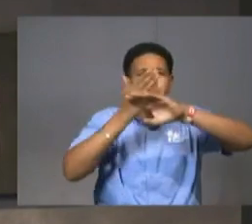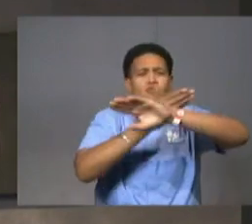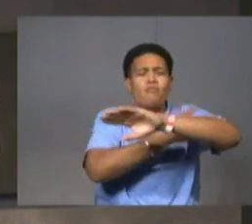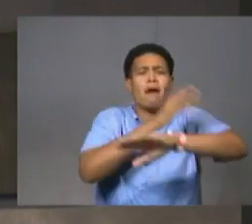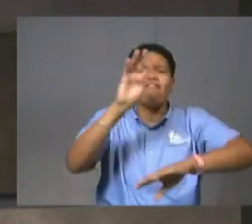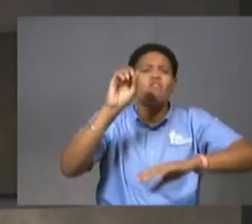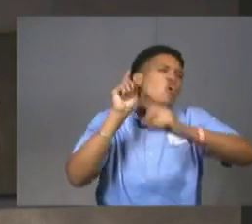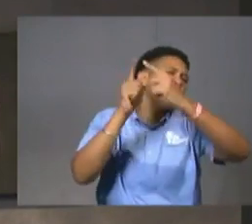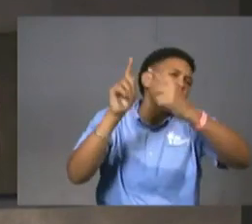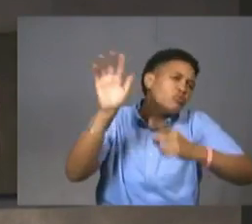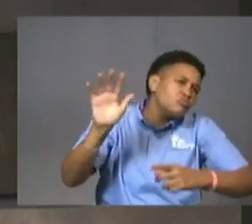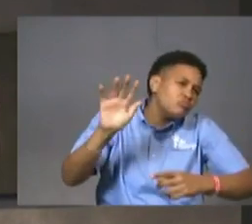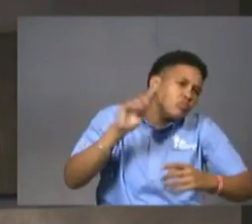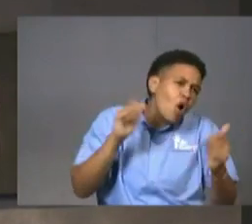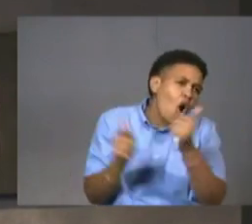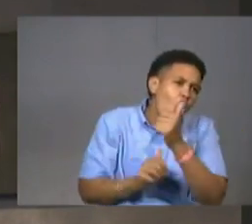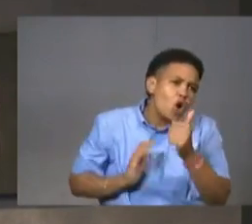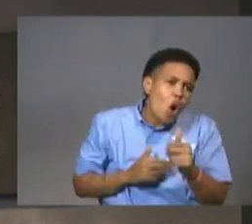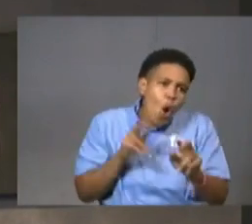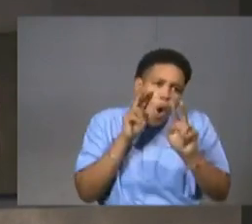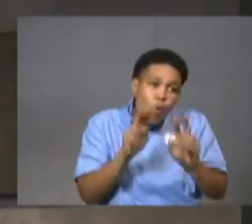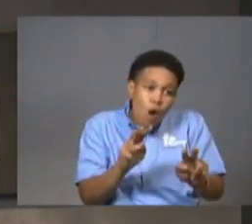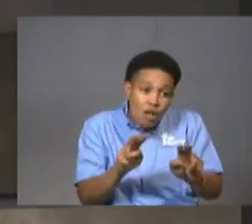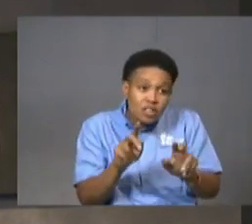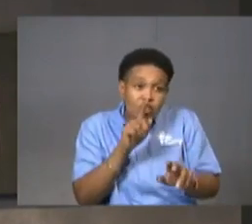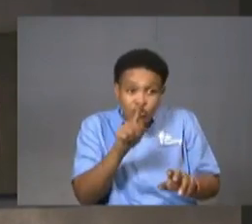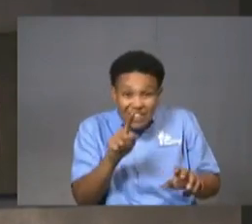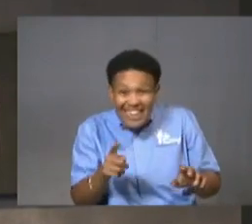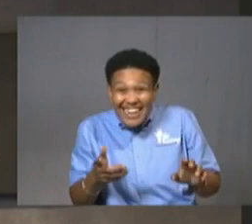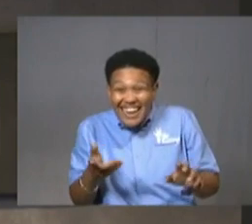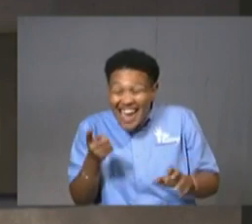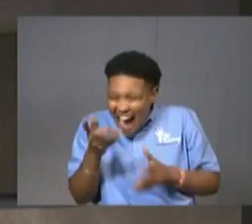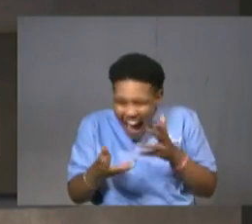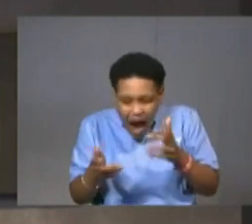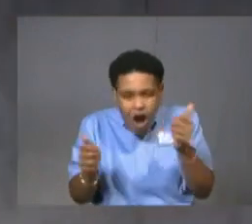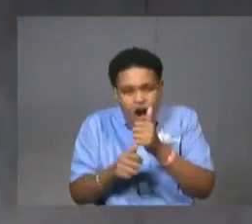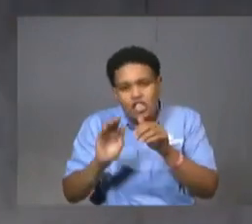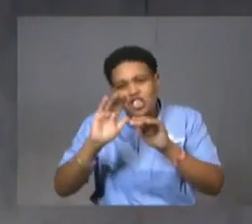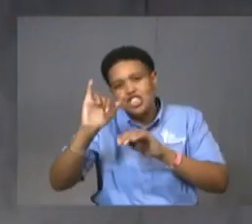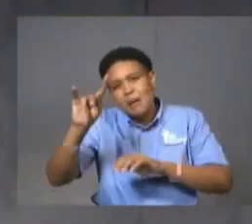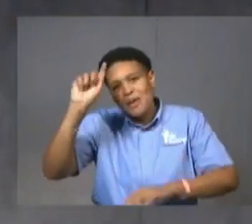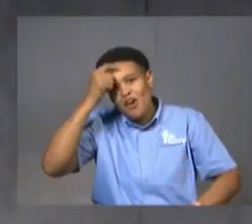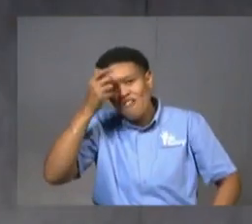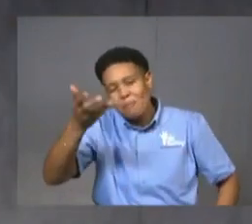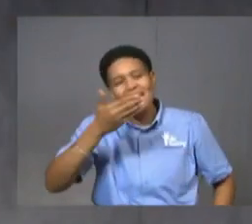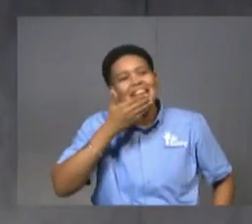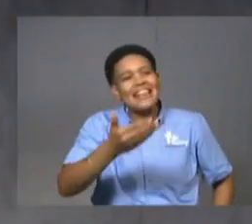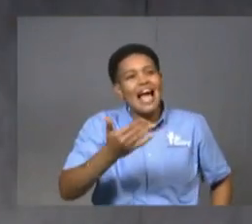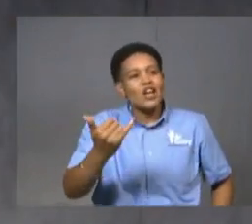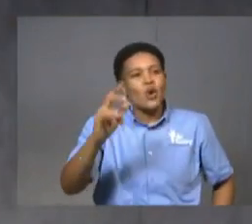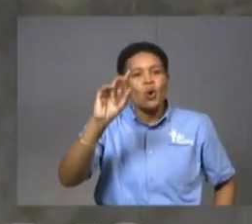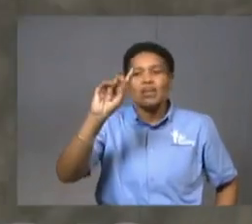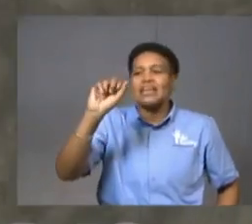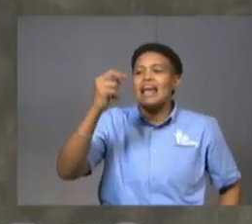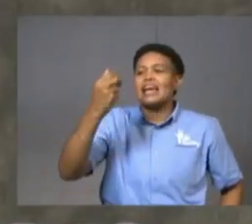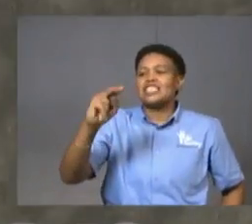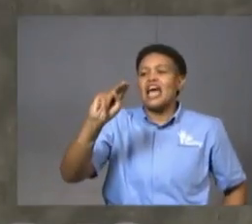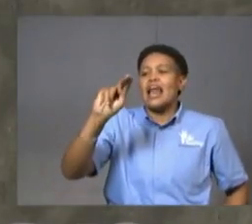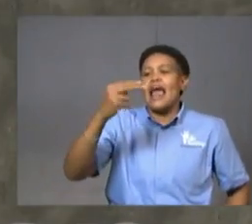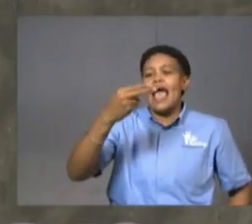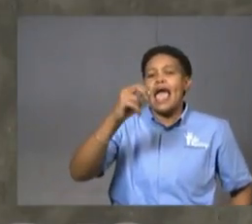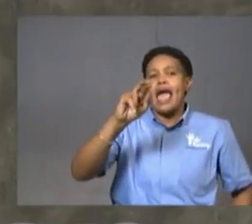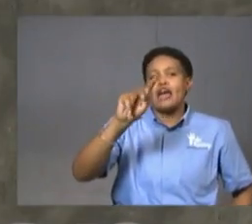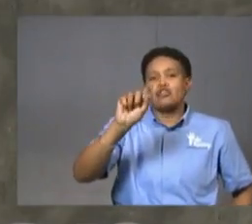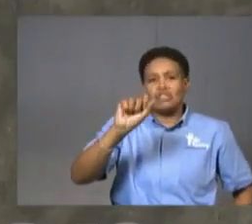or thereabouts under our watch. It has slipped under the Jamaica Labour Party government. Thank you very much, Mr. Golding. Now to Dashan Hendricks of Television Jamaica